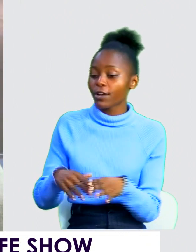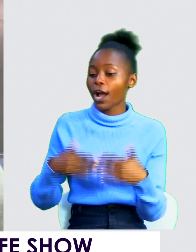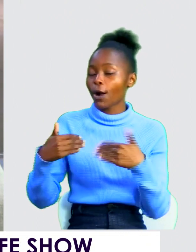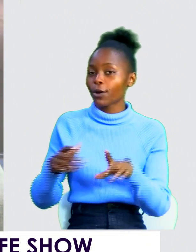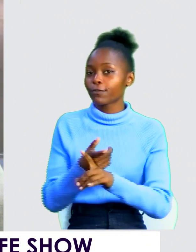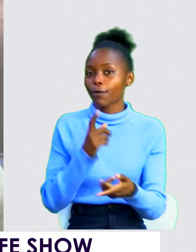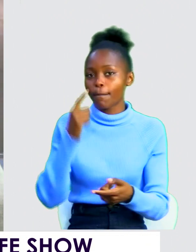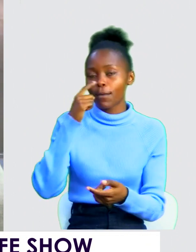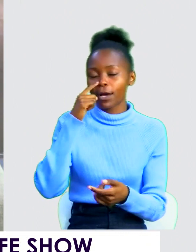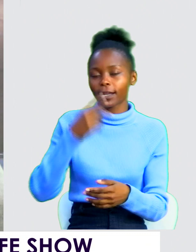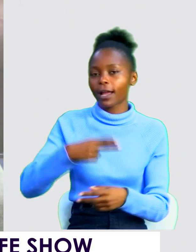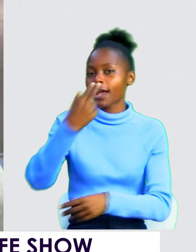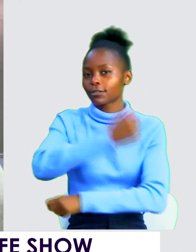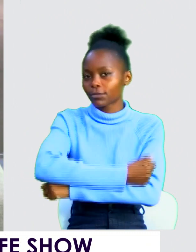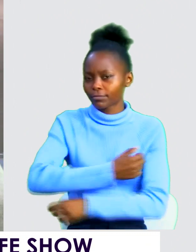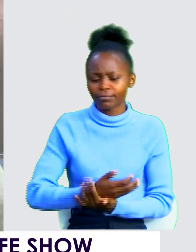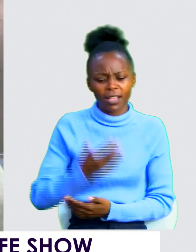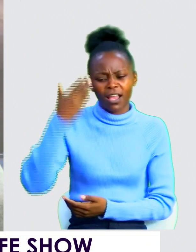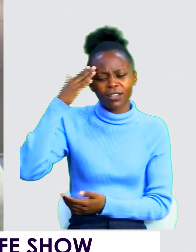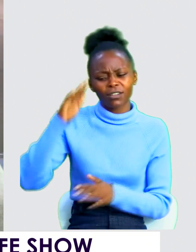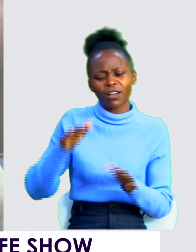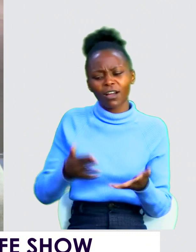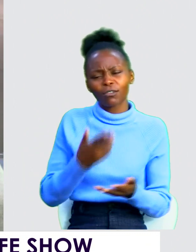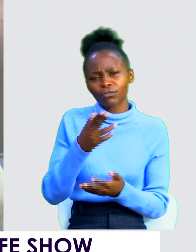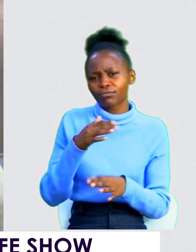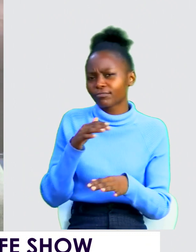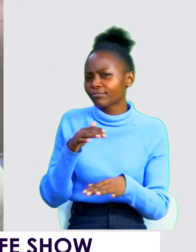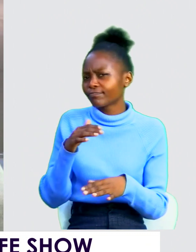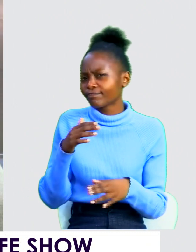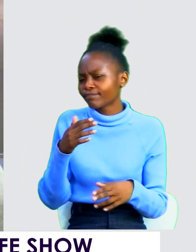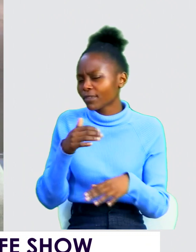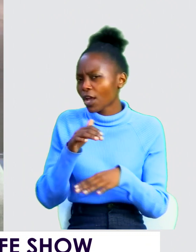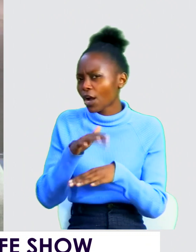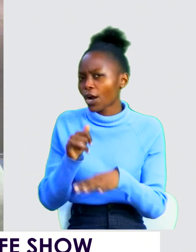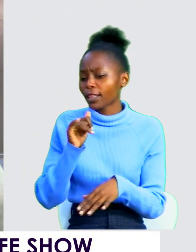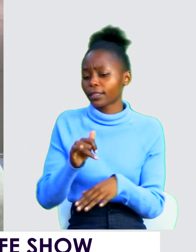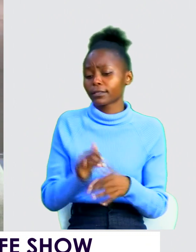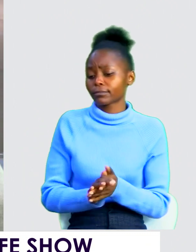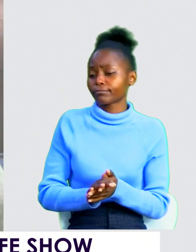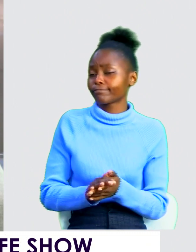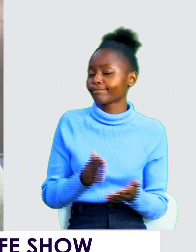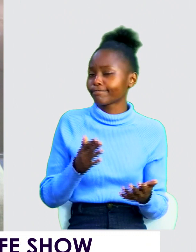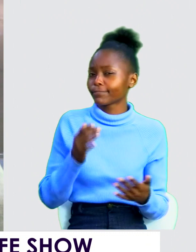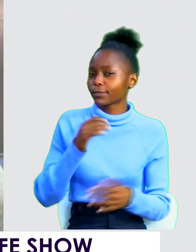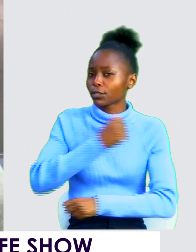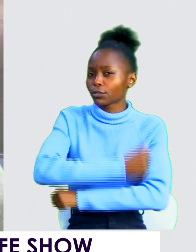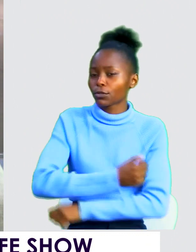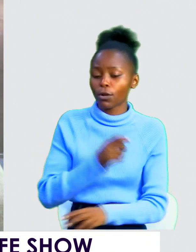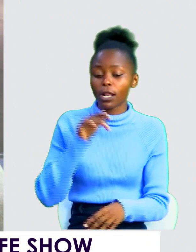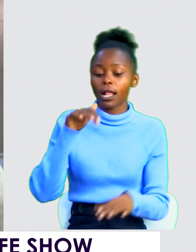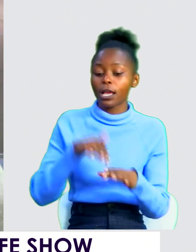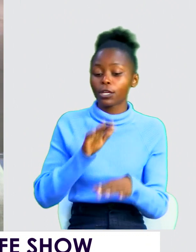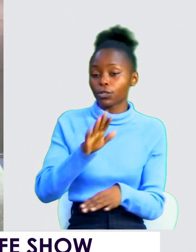secondary school. I don't know what you call the school in your nation, in your city. I don't know what you call the school